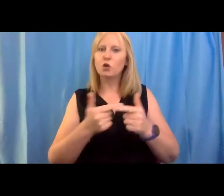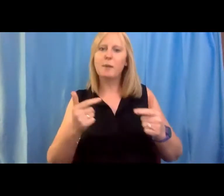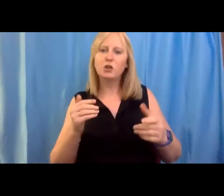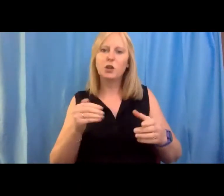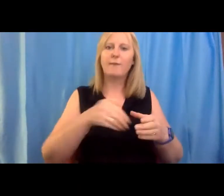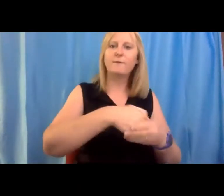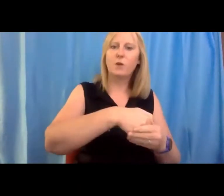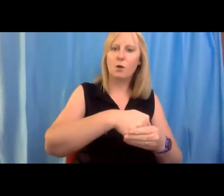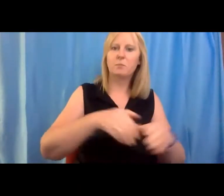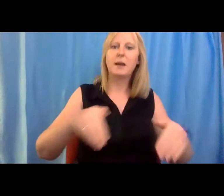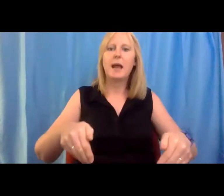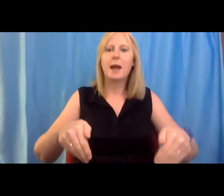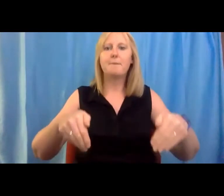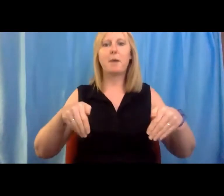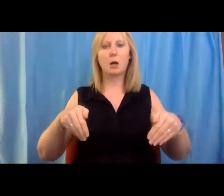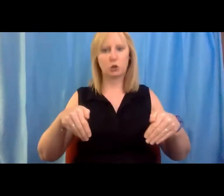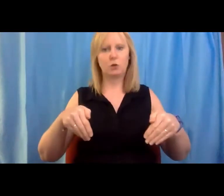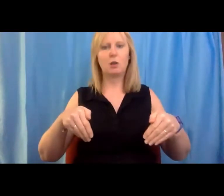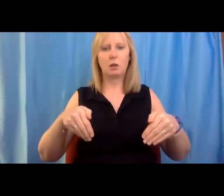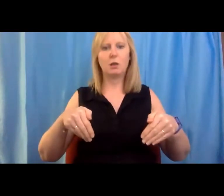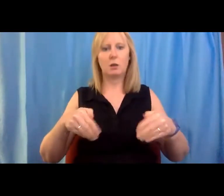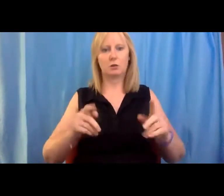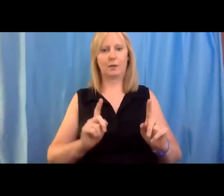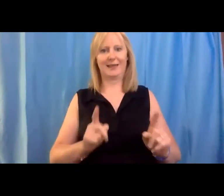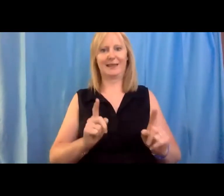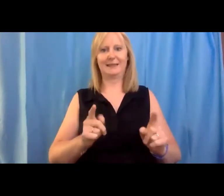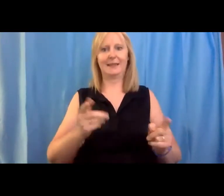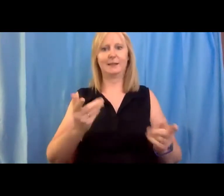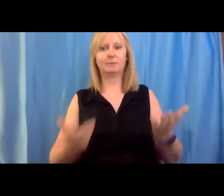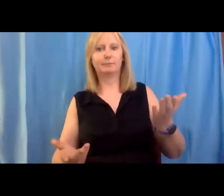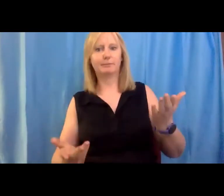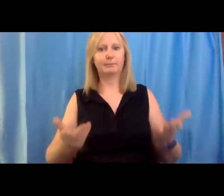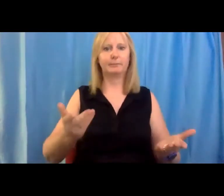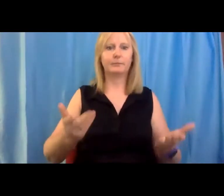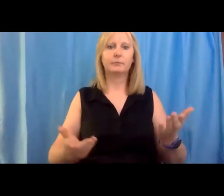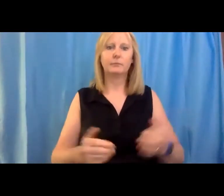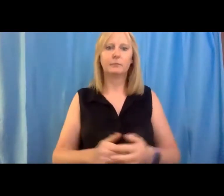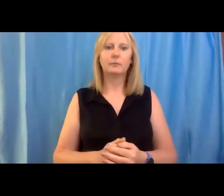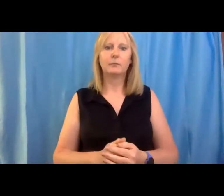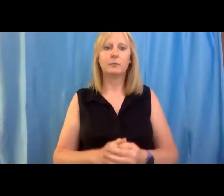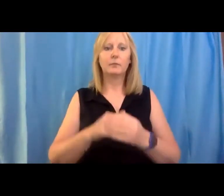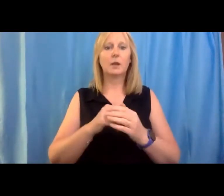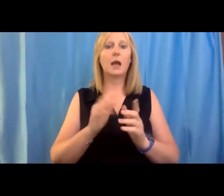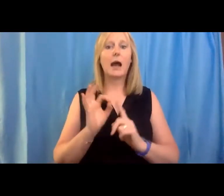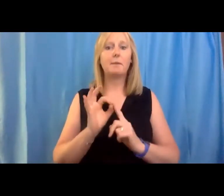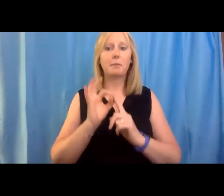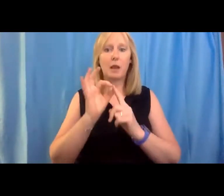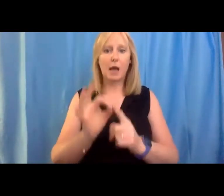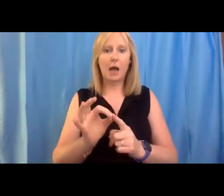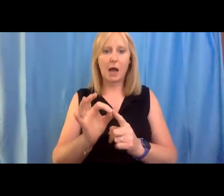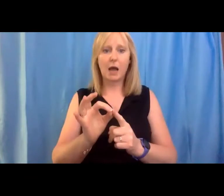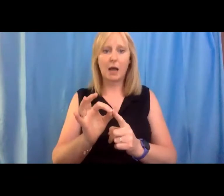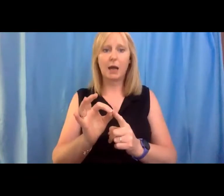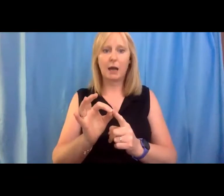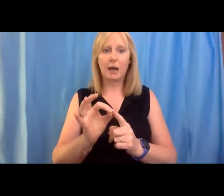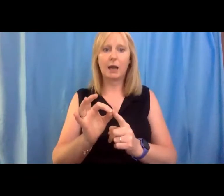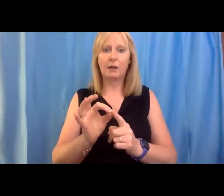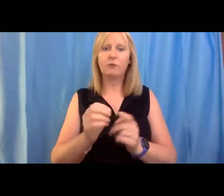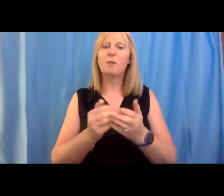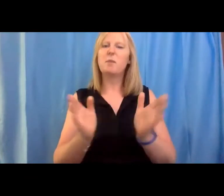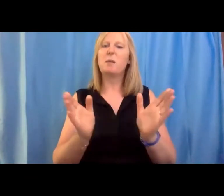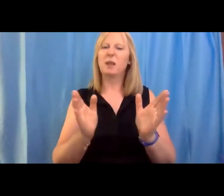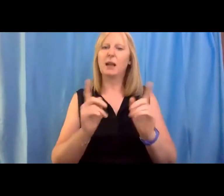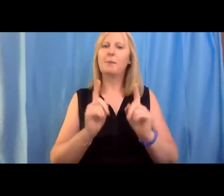impartial to the process. So that's the slide. Next one, the applying for a public appointment. That's what everybody's here to find out